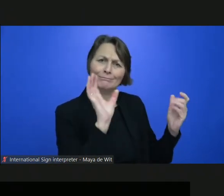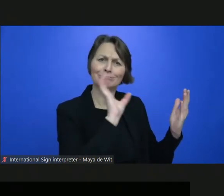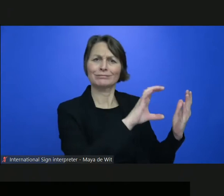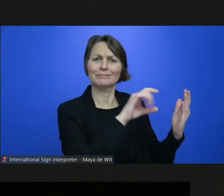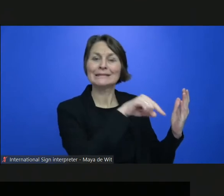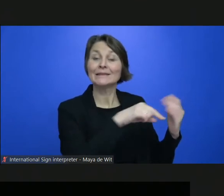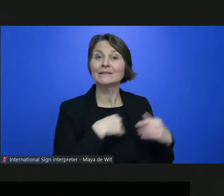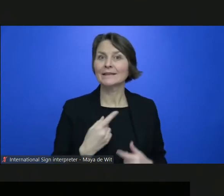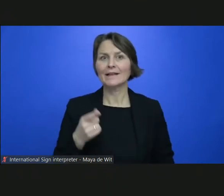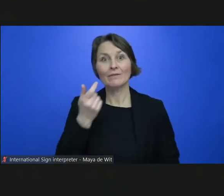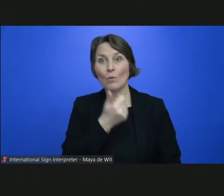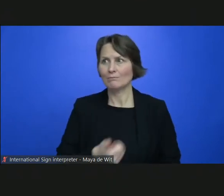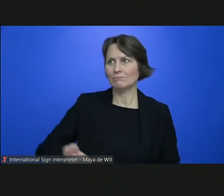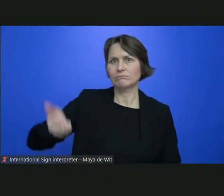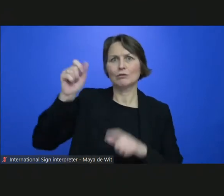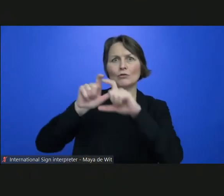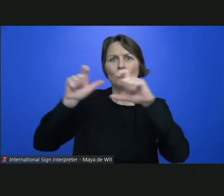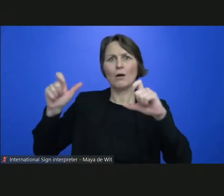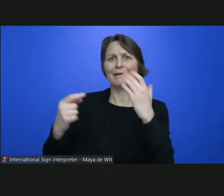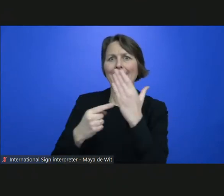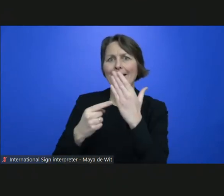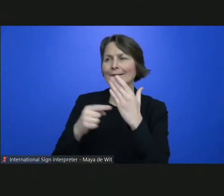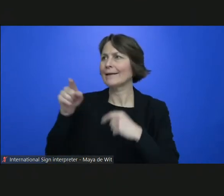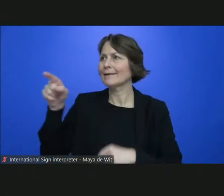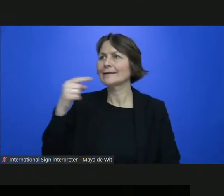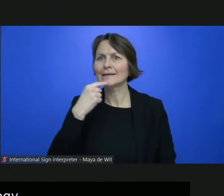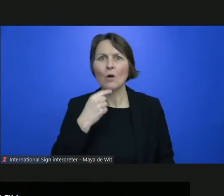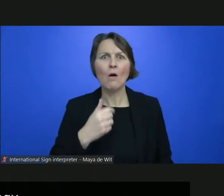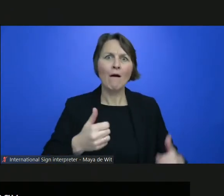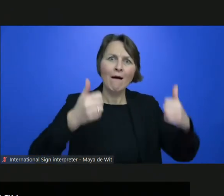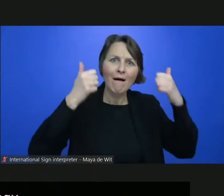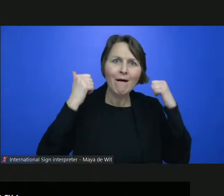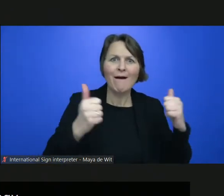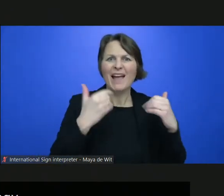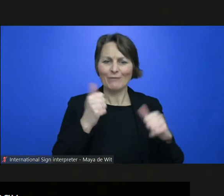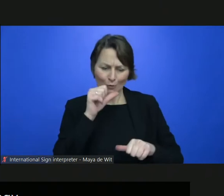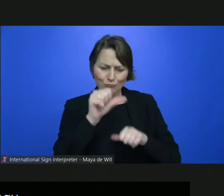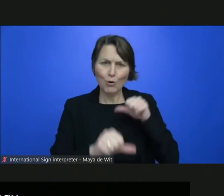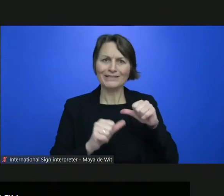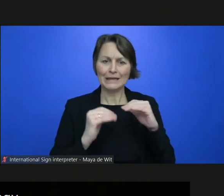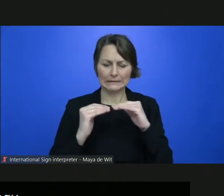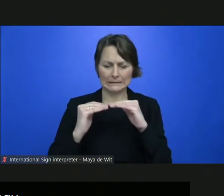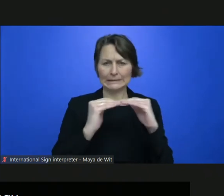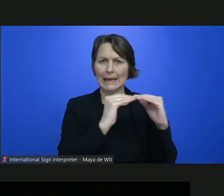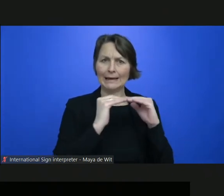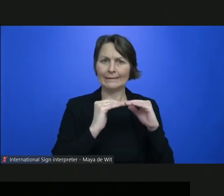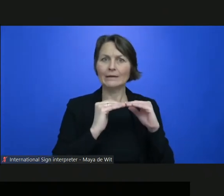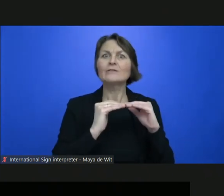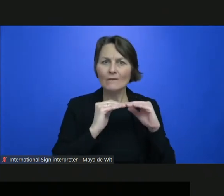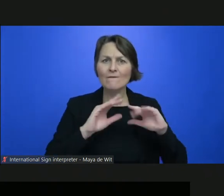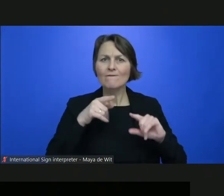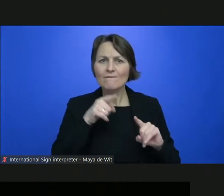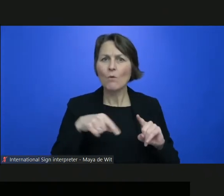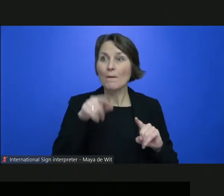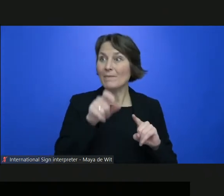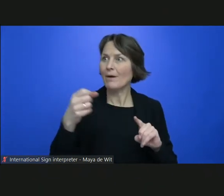standardized assessment process removed human bias because every candidate would be treated exactly the same. Well,